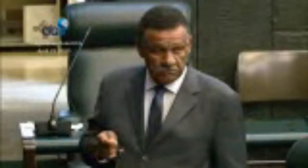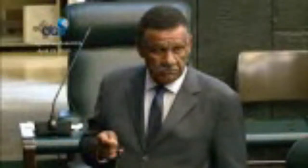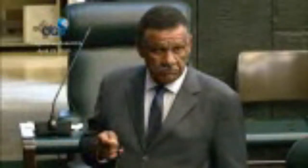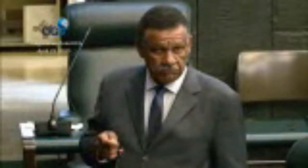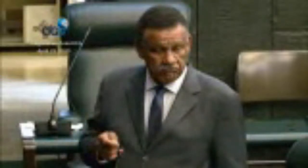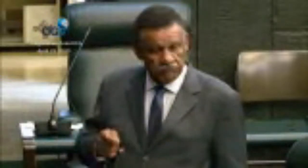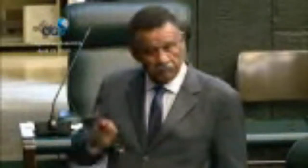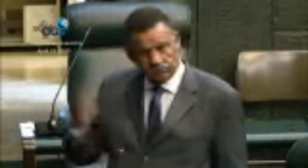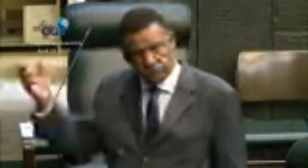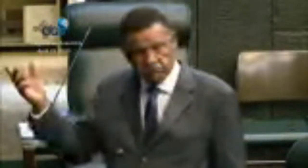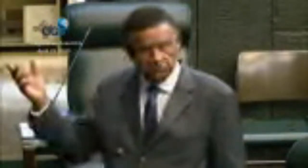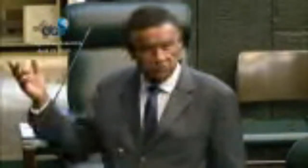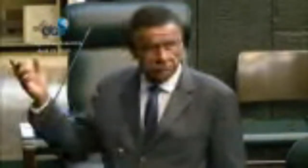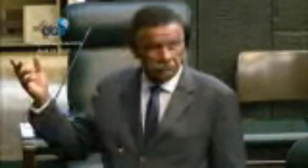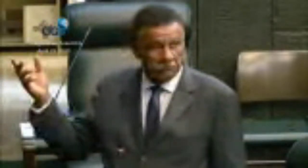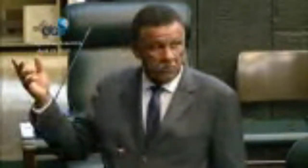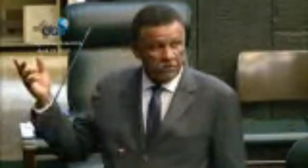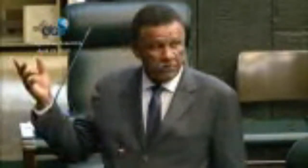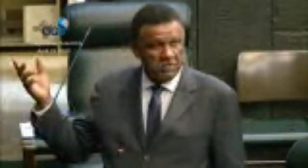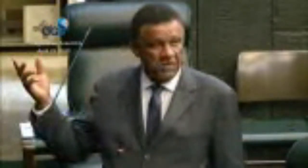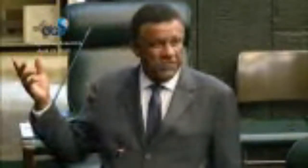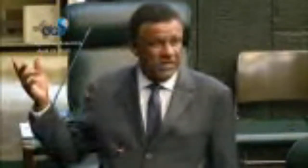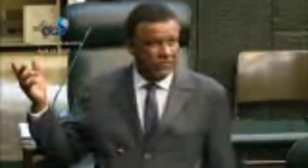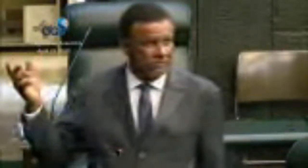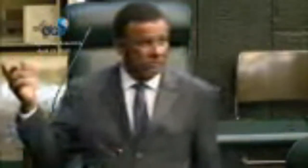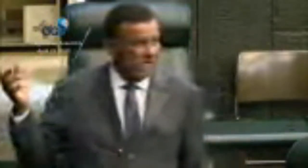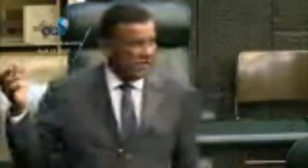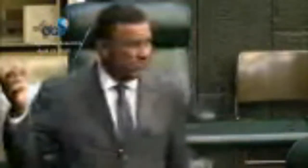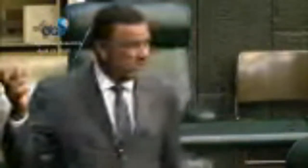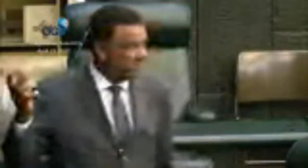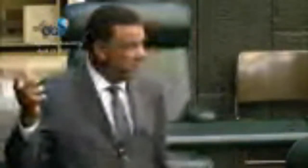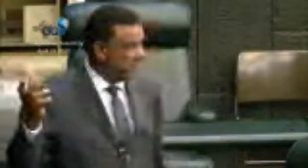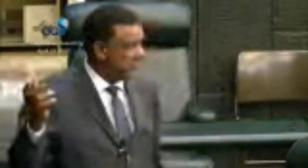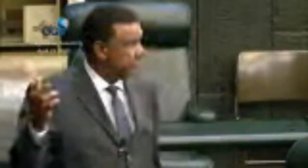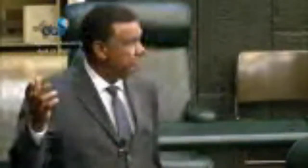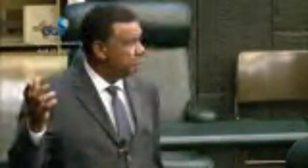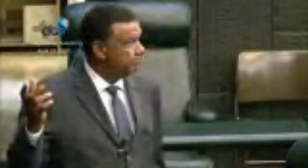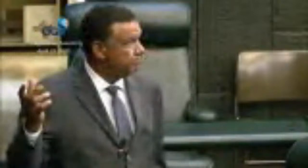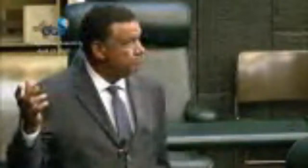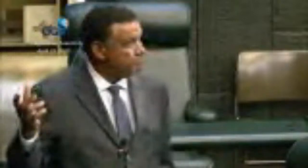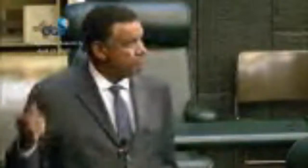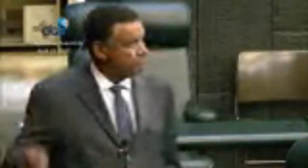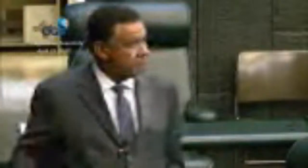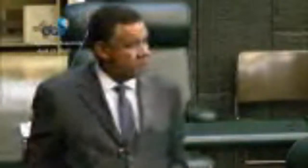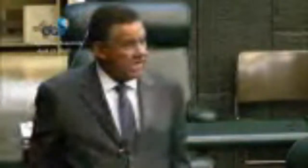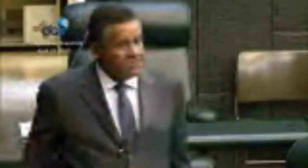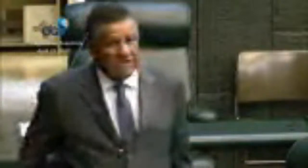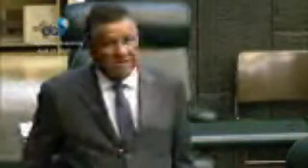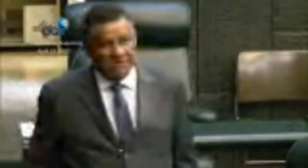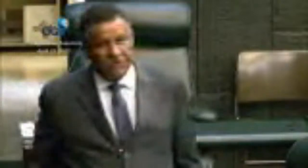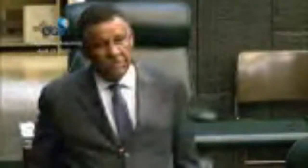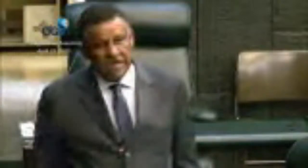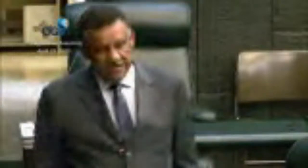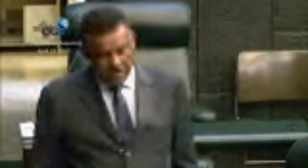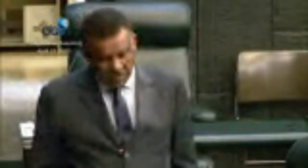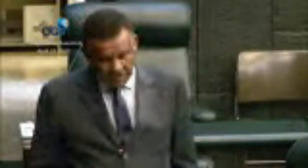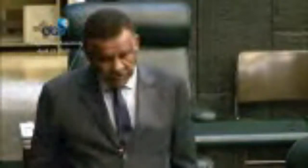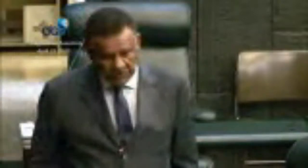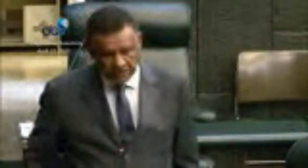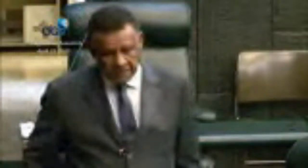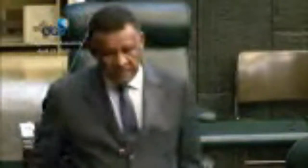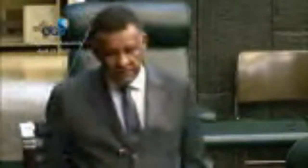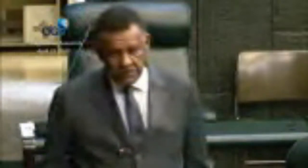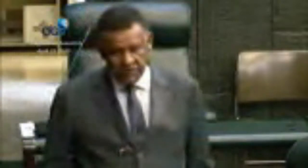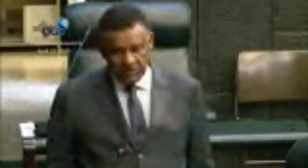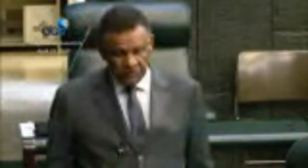over a month now, 5-6 weeks. I believe, by and large, despite the Commissioner of Police